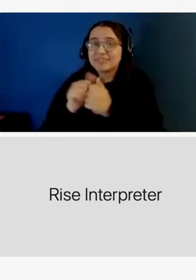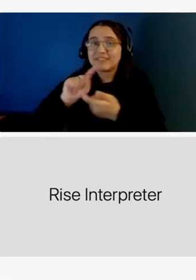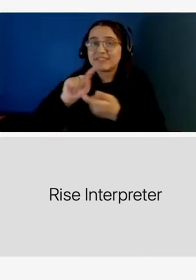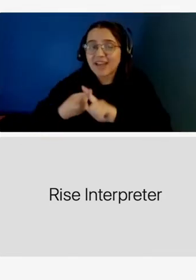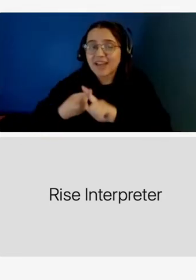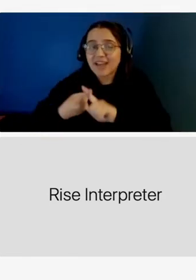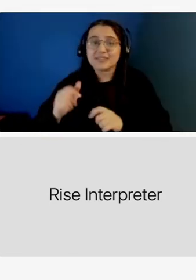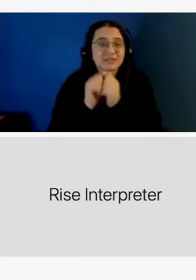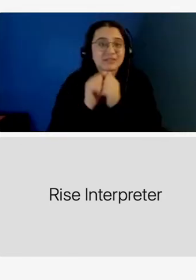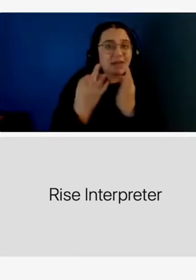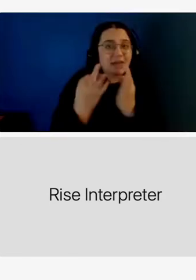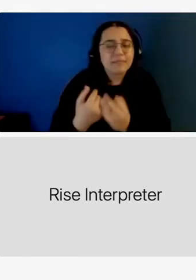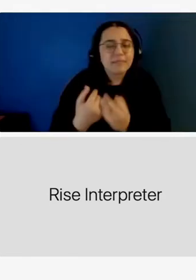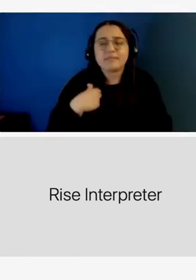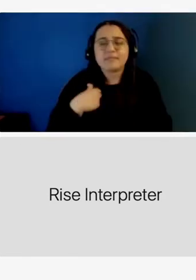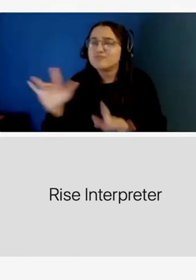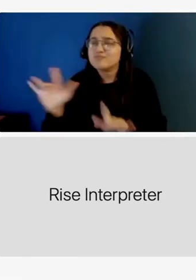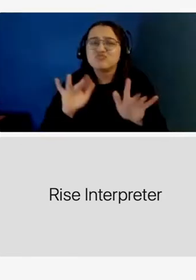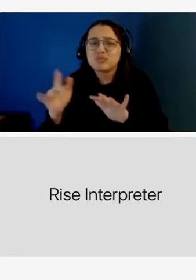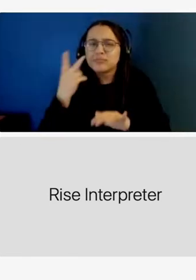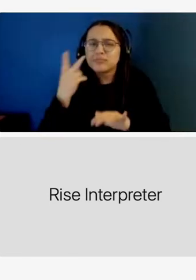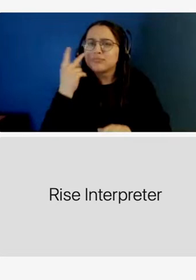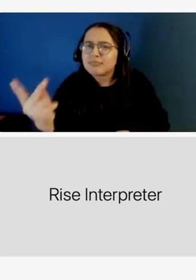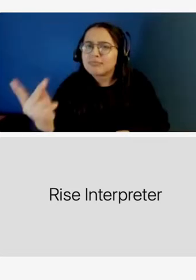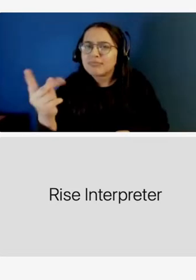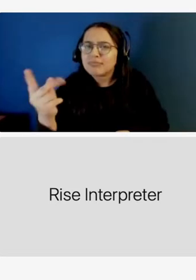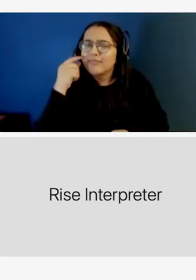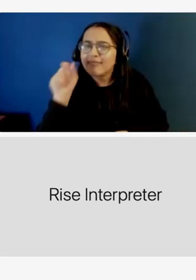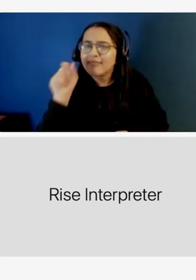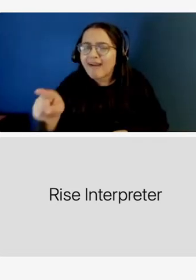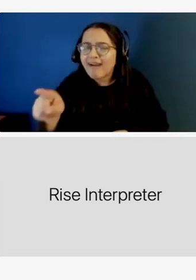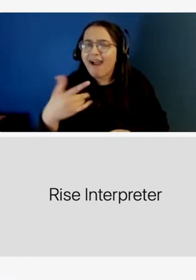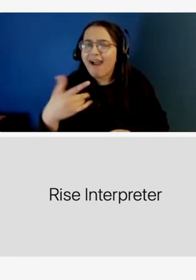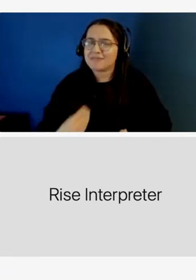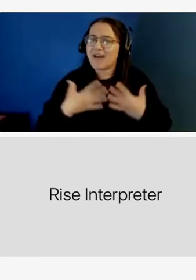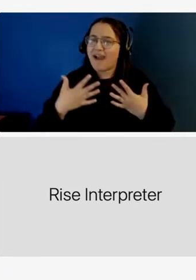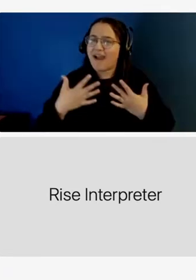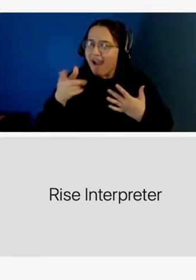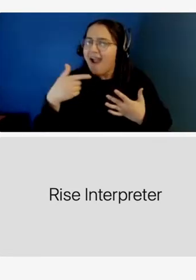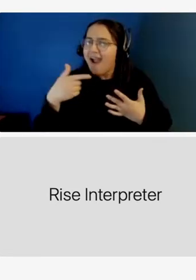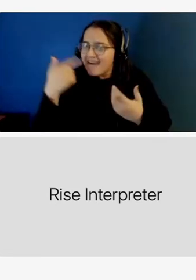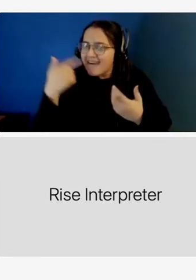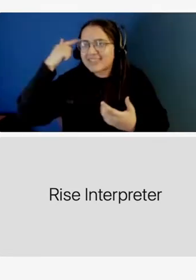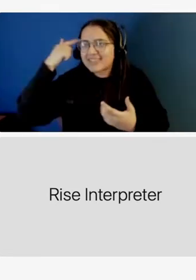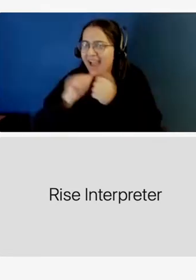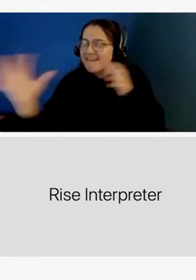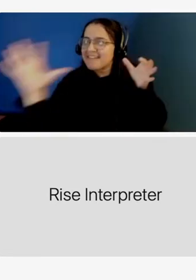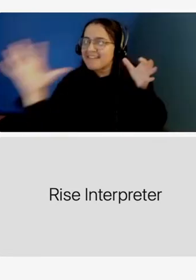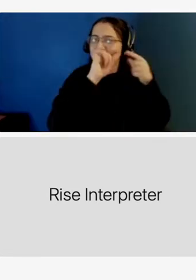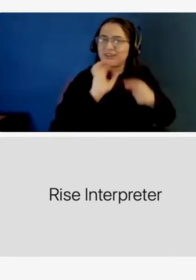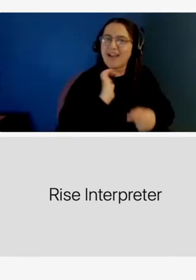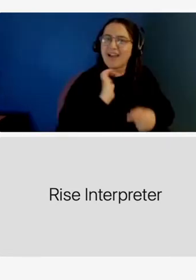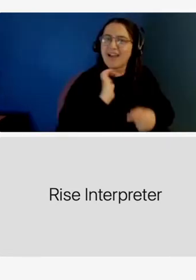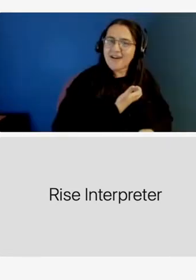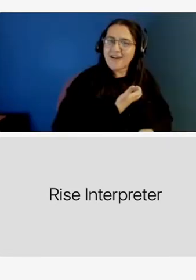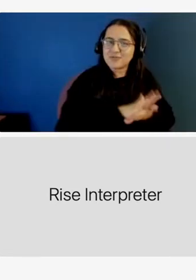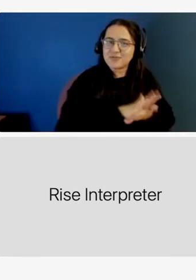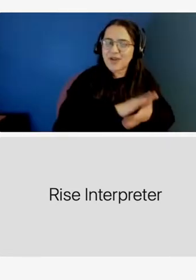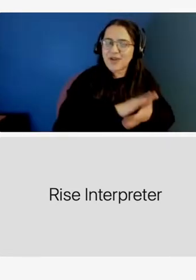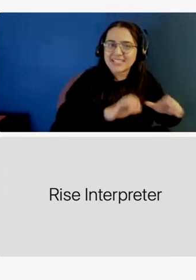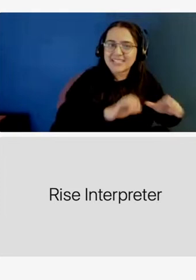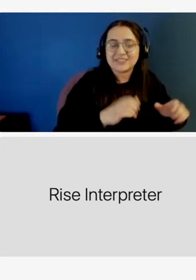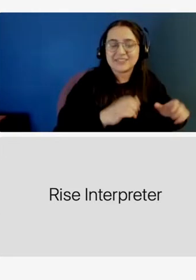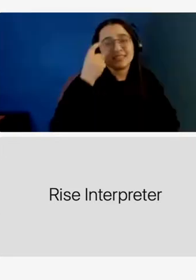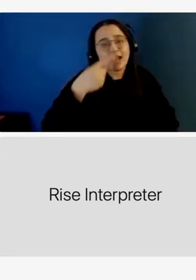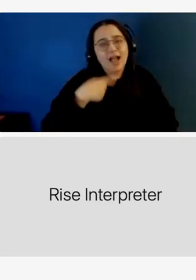and how we can use it for an upcoming activity. I'm a visionary, and I like to think big, and I hope that that's something I can